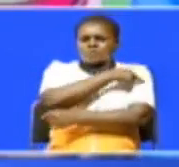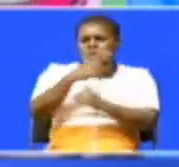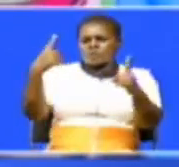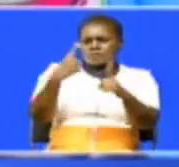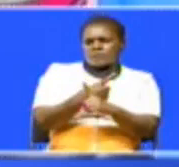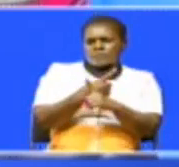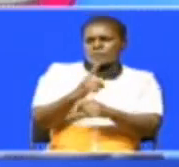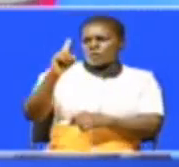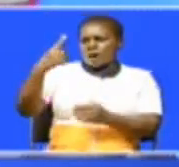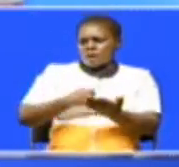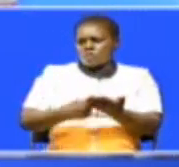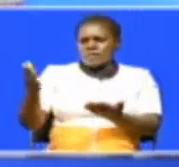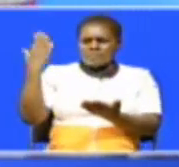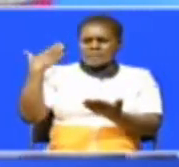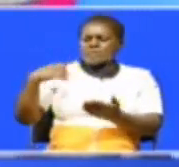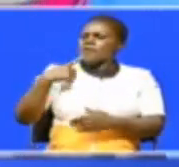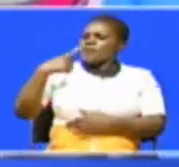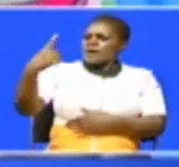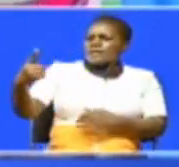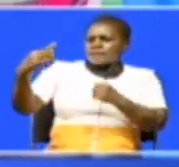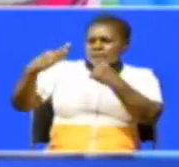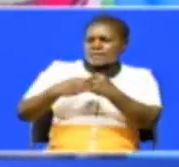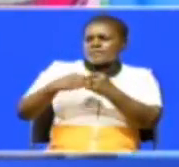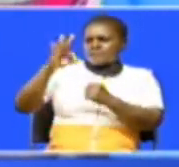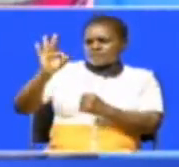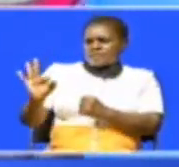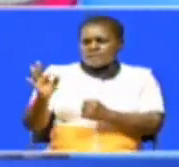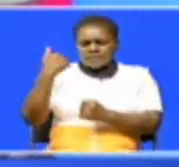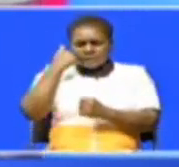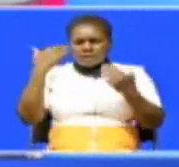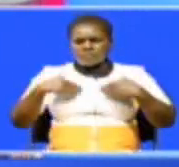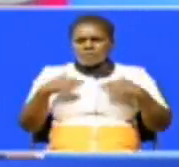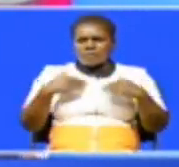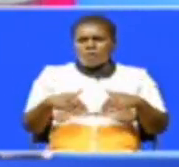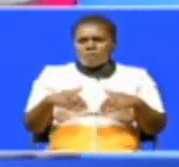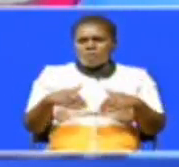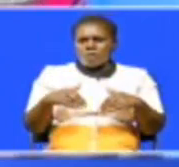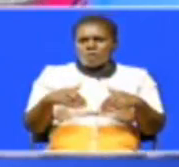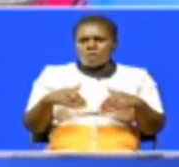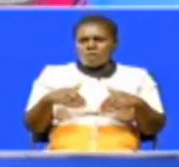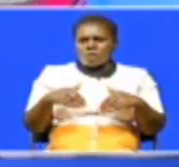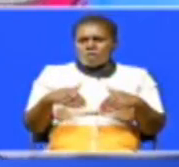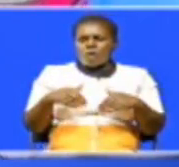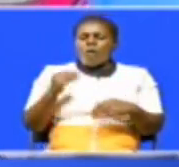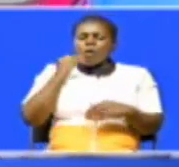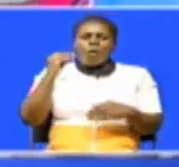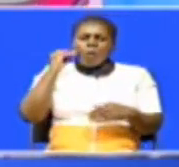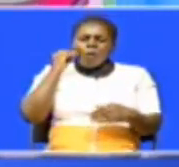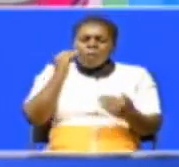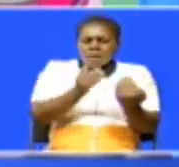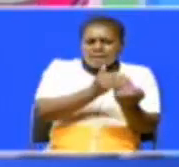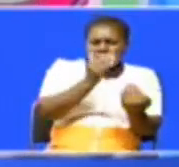In the last 1 week, 183 patients confined in home-based